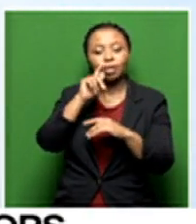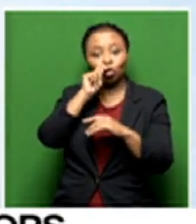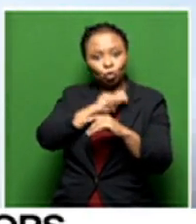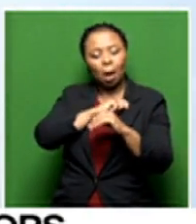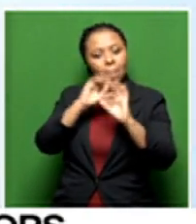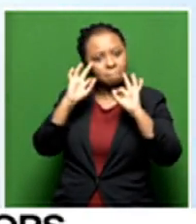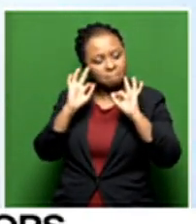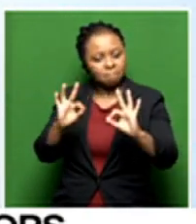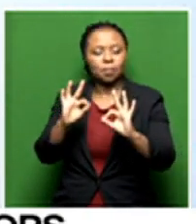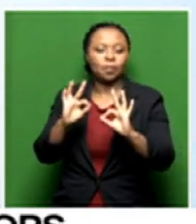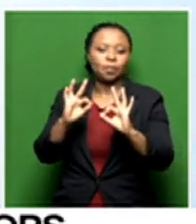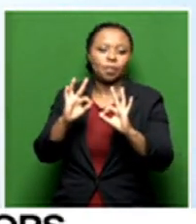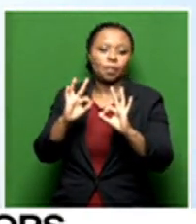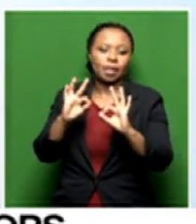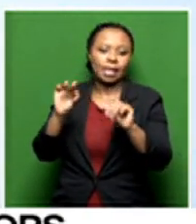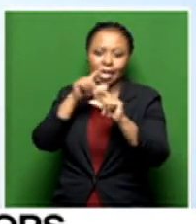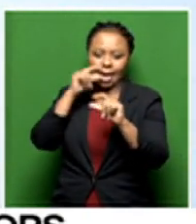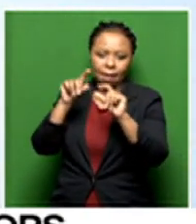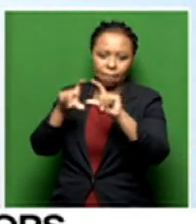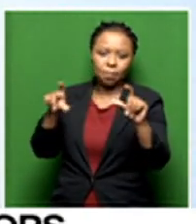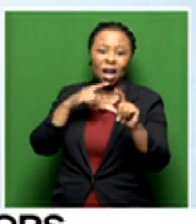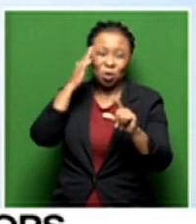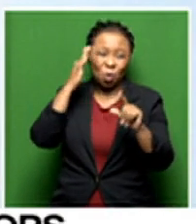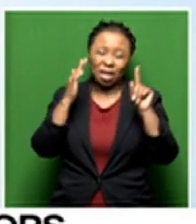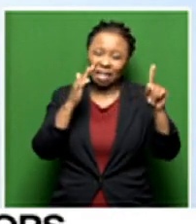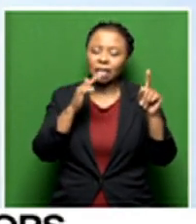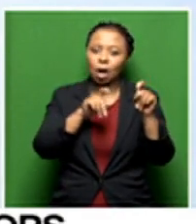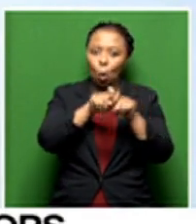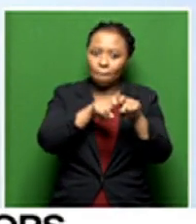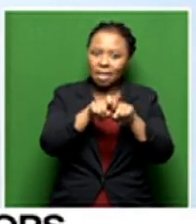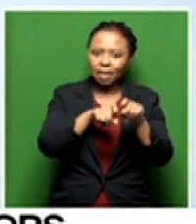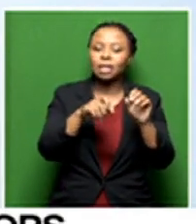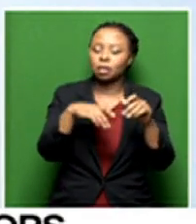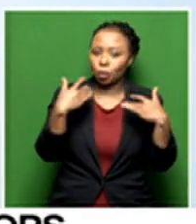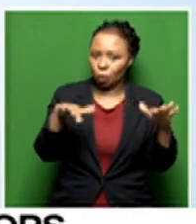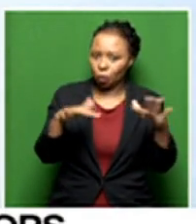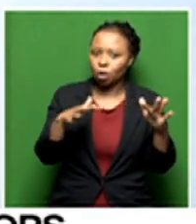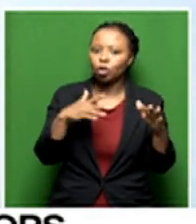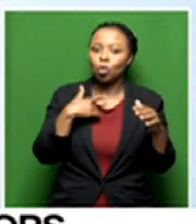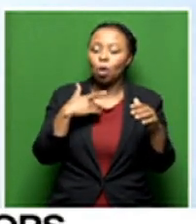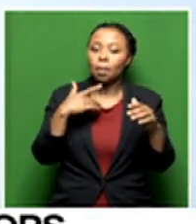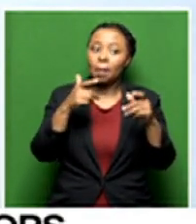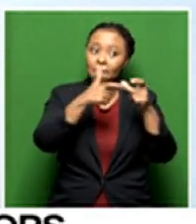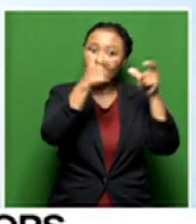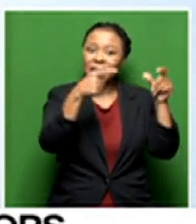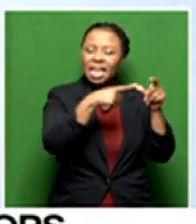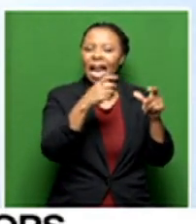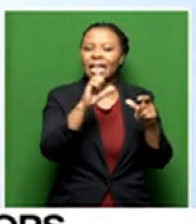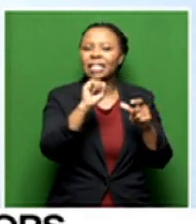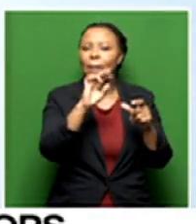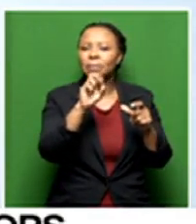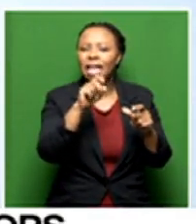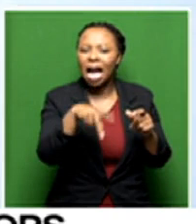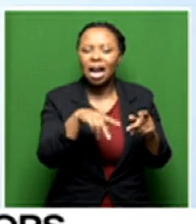because the telecoms industry is very competitive. And when it comes to competing with big brands such as Samsung